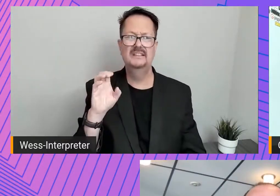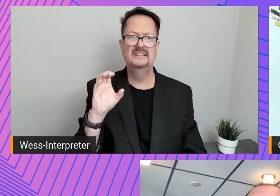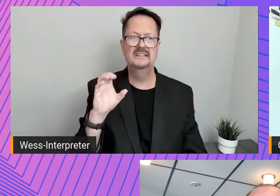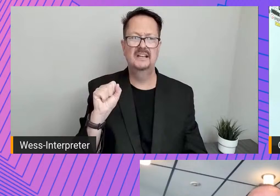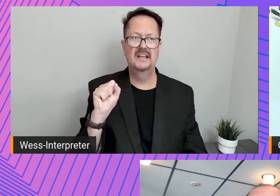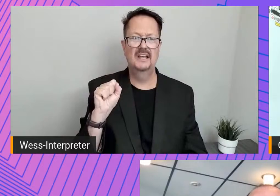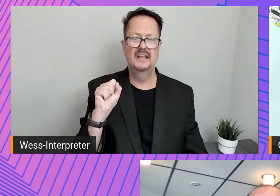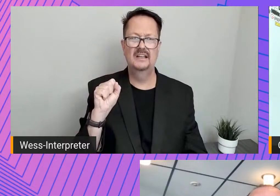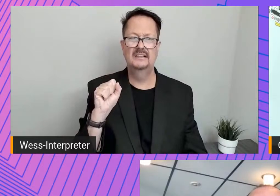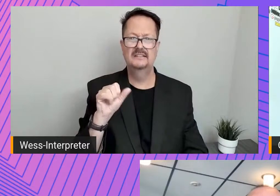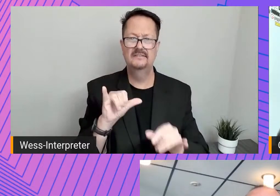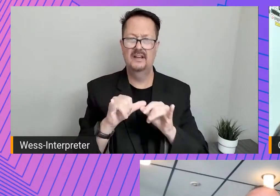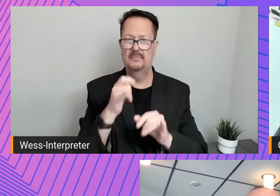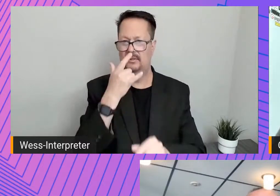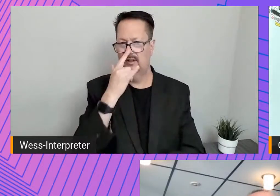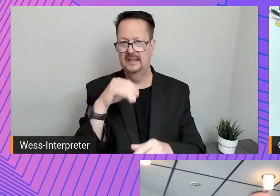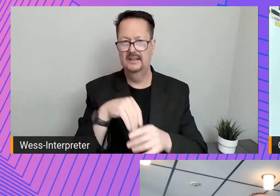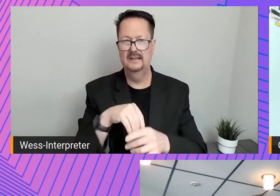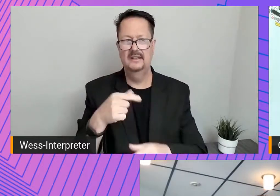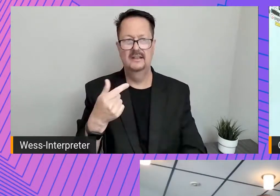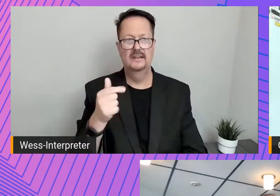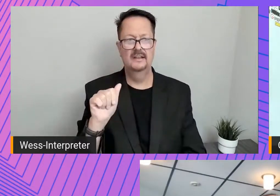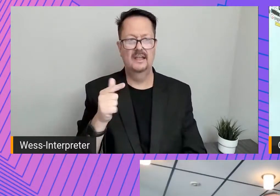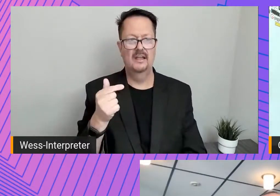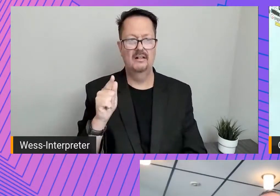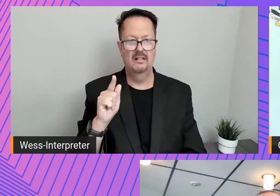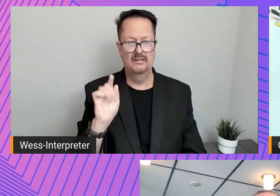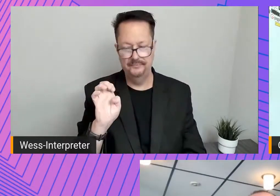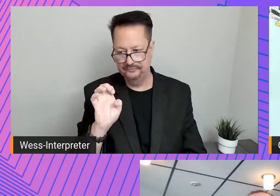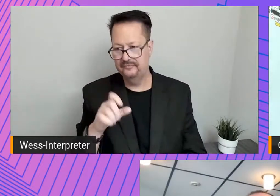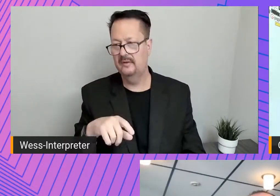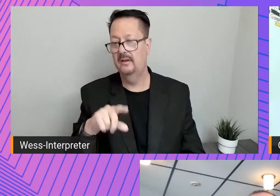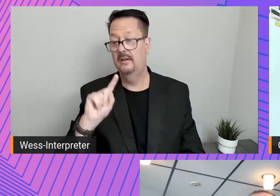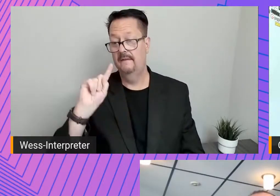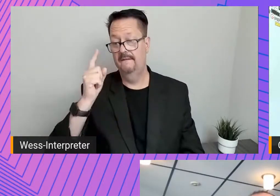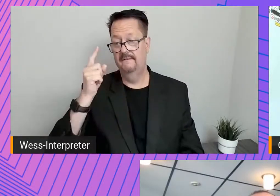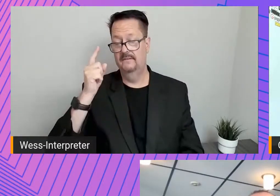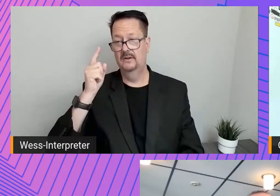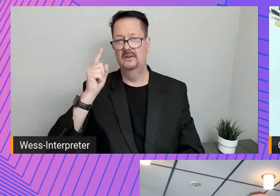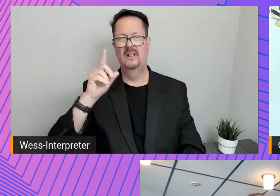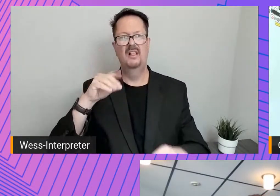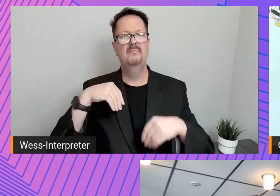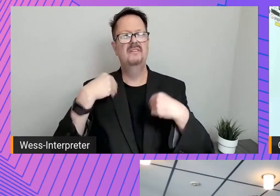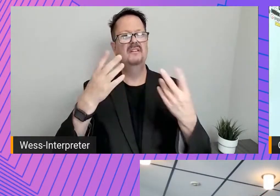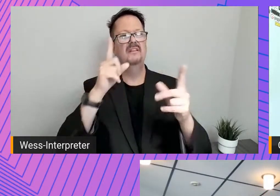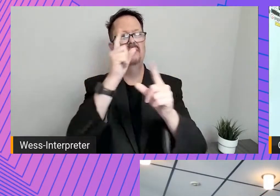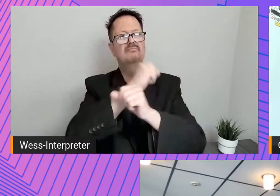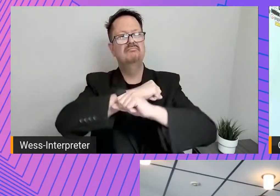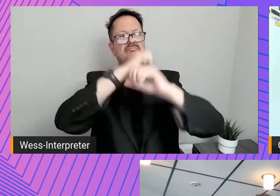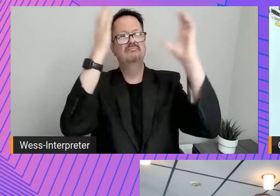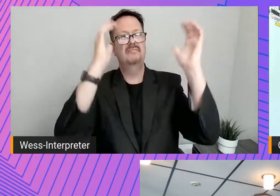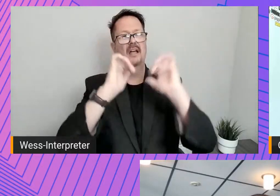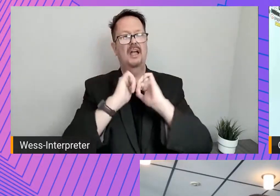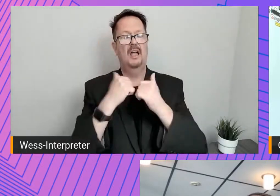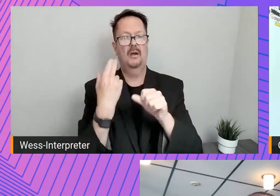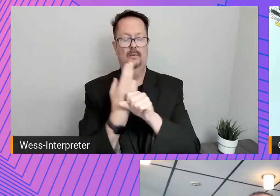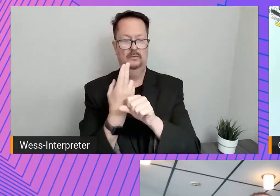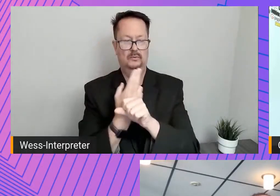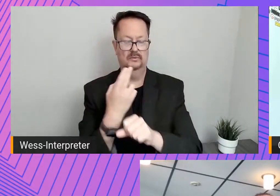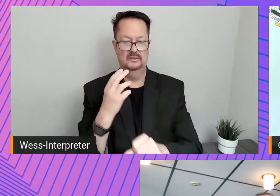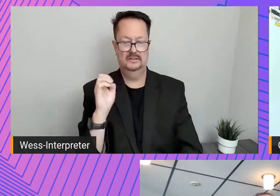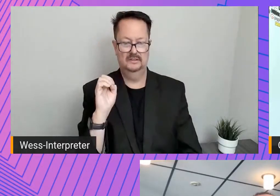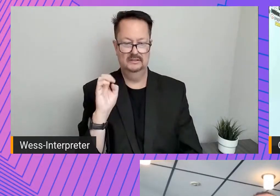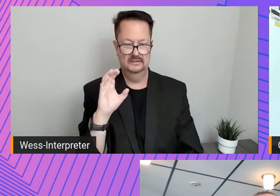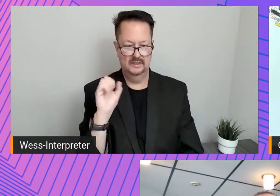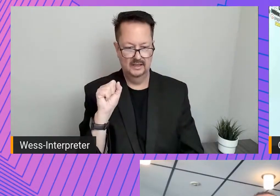Gaggle. Okay, cool. First, let me set up a little bit about how we use ECS to understand the